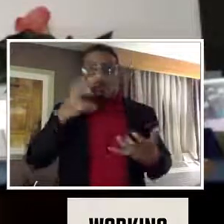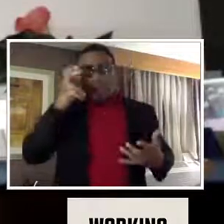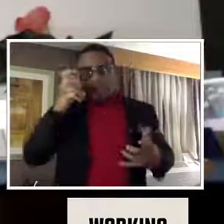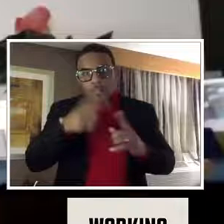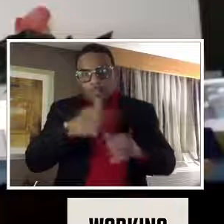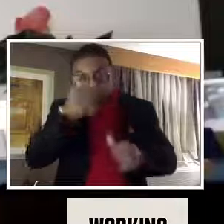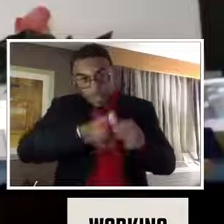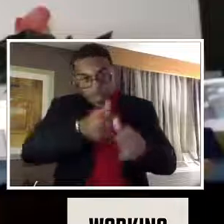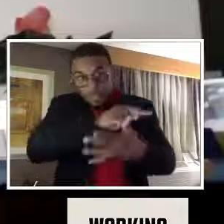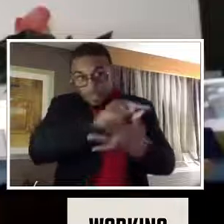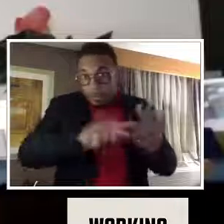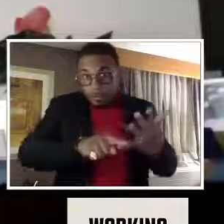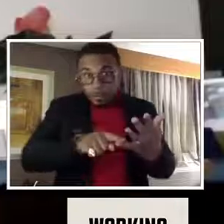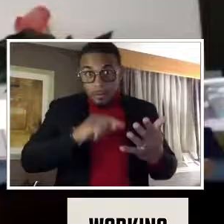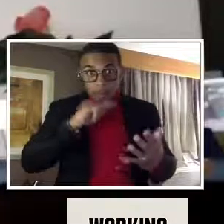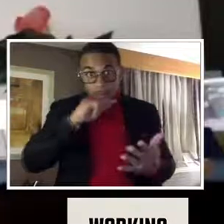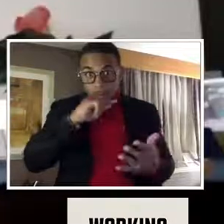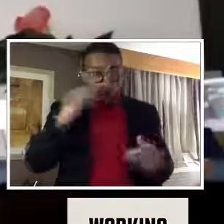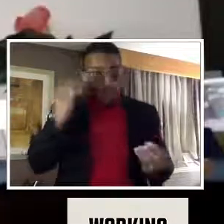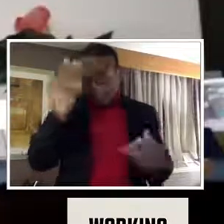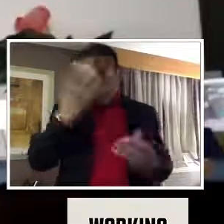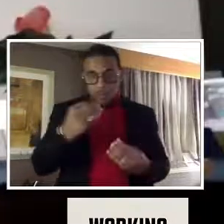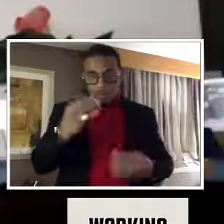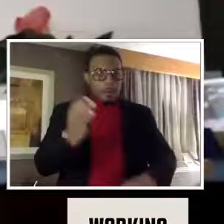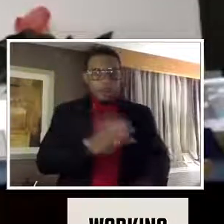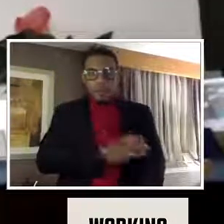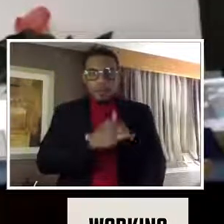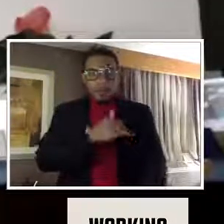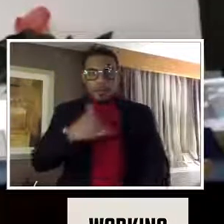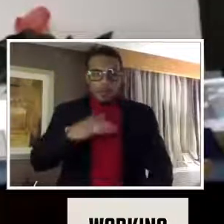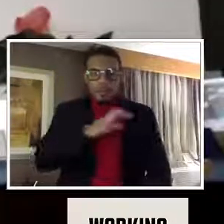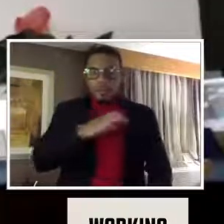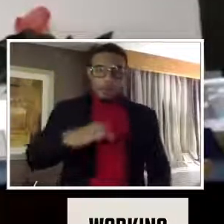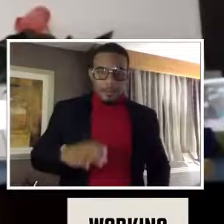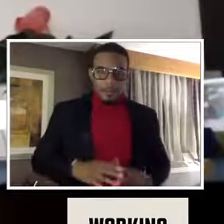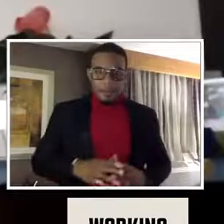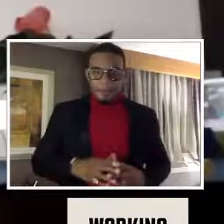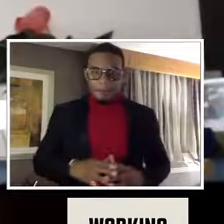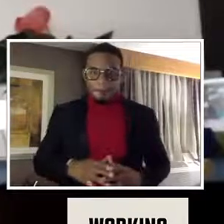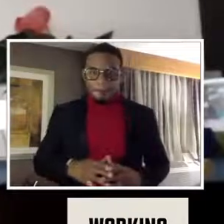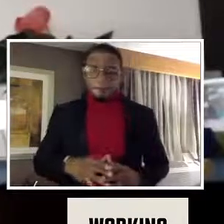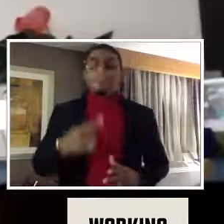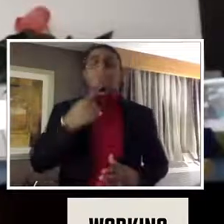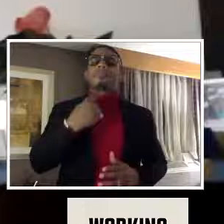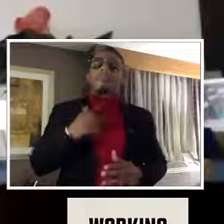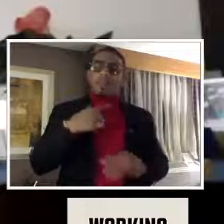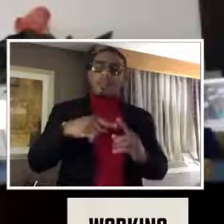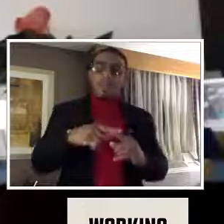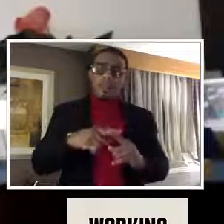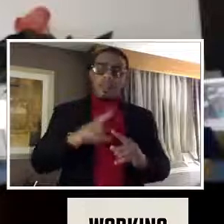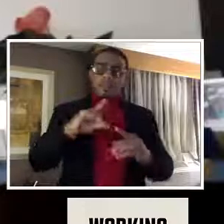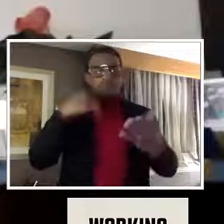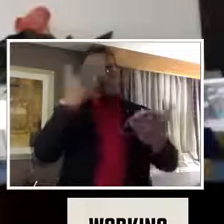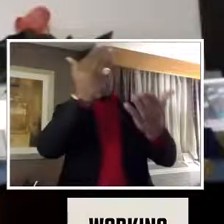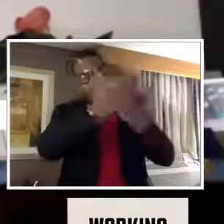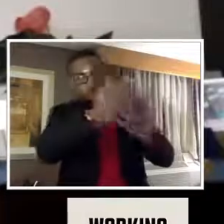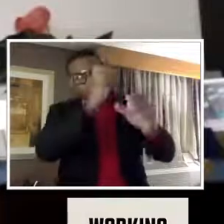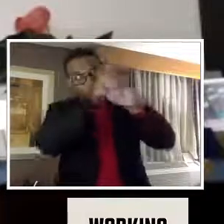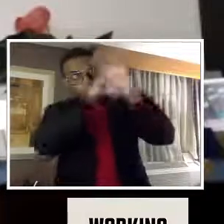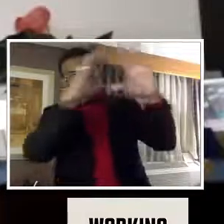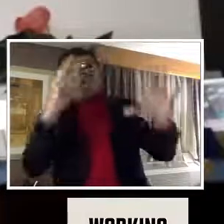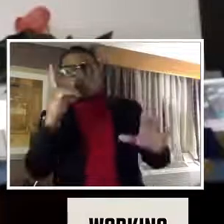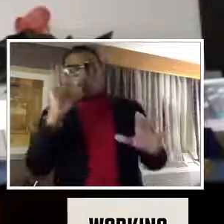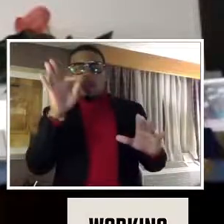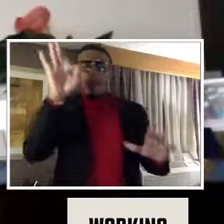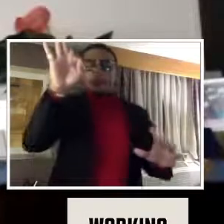hear from each of you, you beautiful, powerful members of Congress, tell us about the destination. Tell us